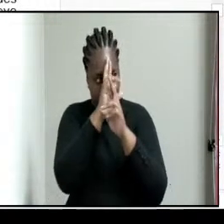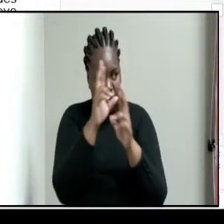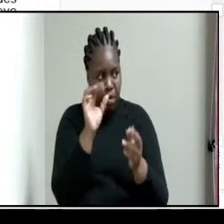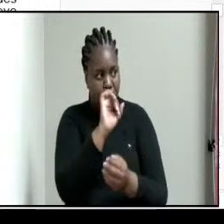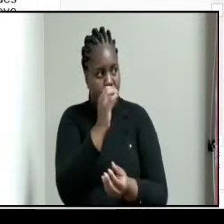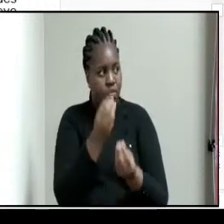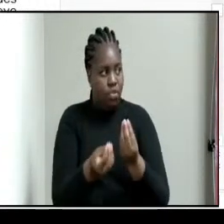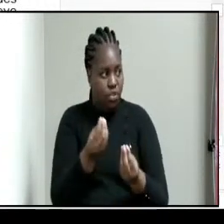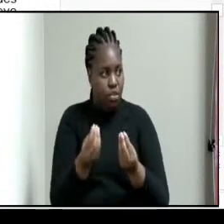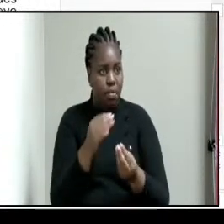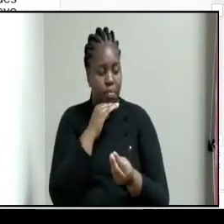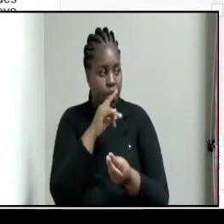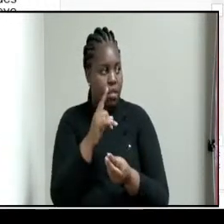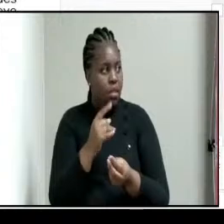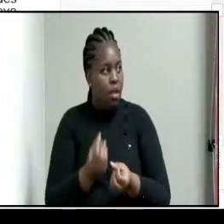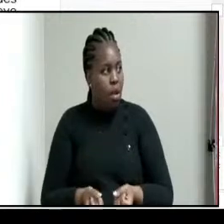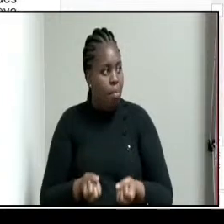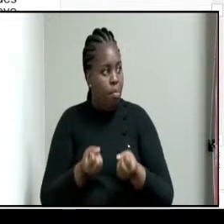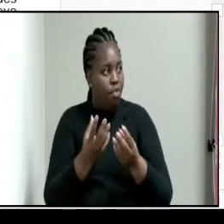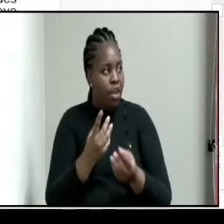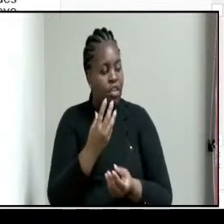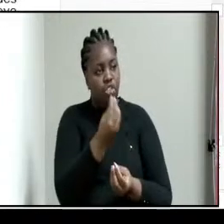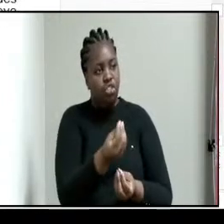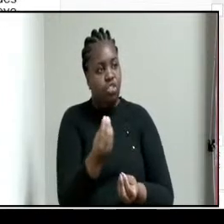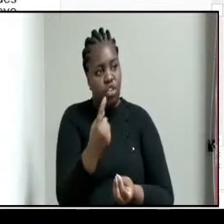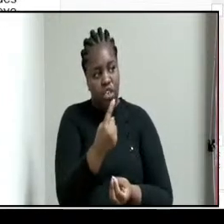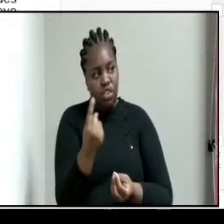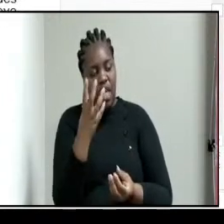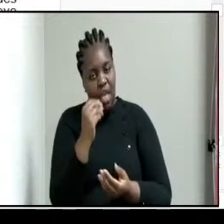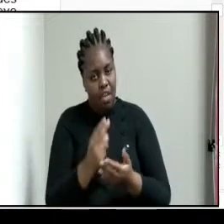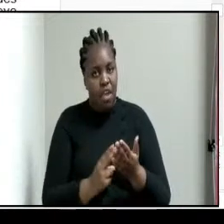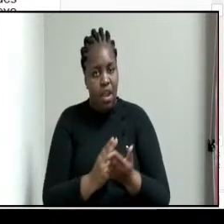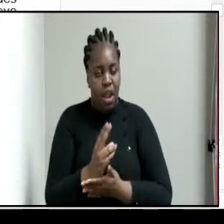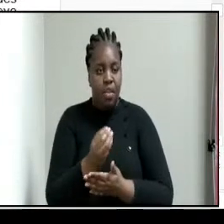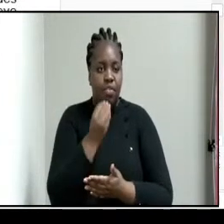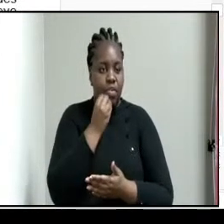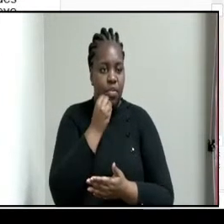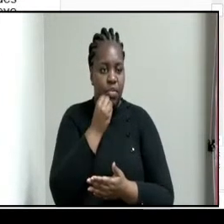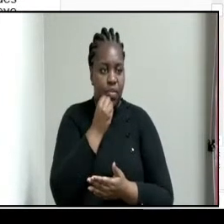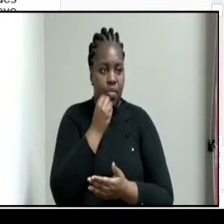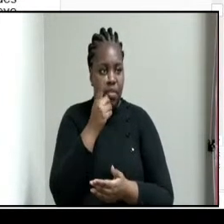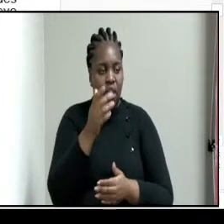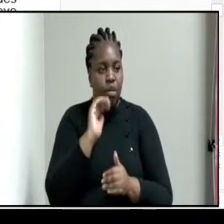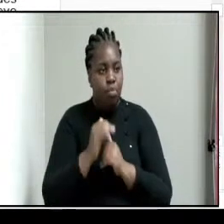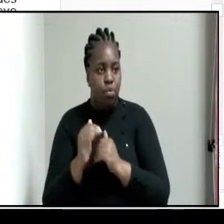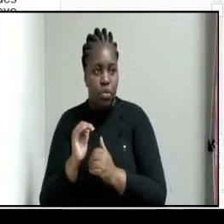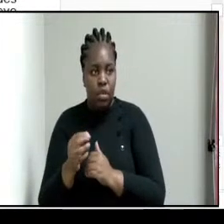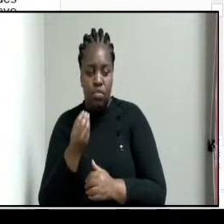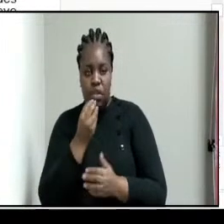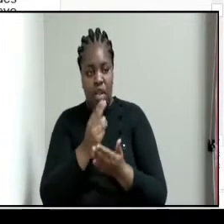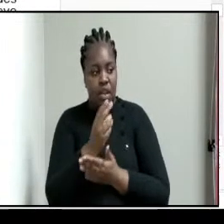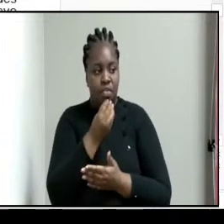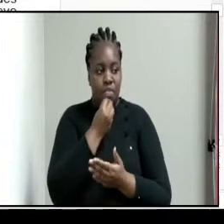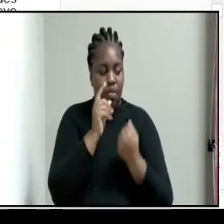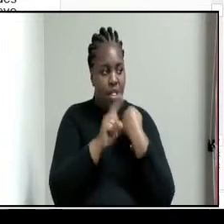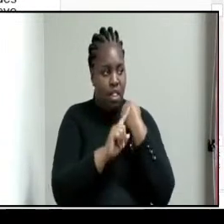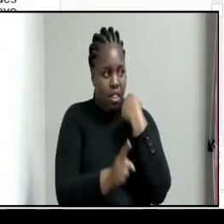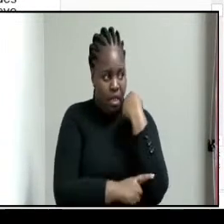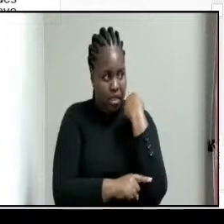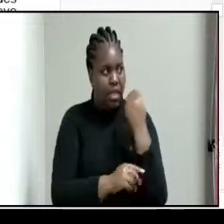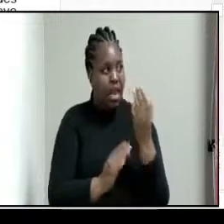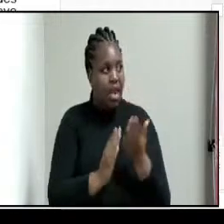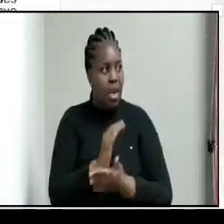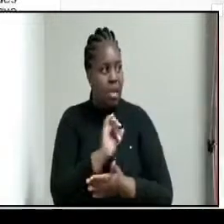of children, which provides that every child has a right to basic nutrition, which largely protects the right to food. And lastly, the right to food